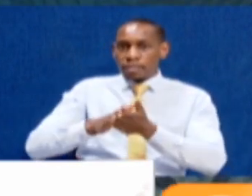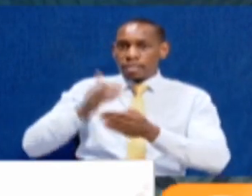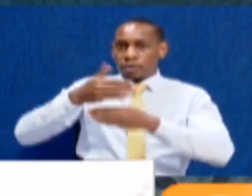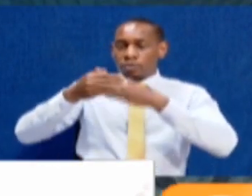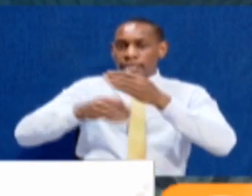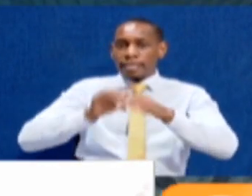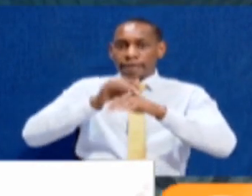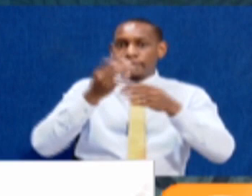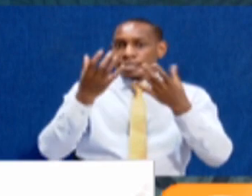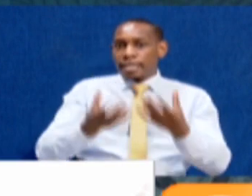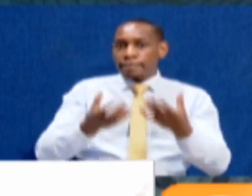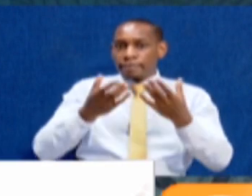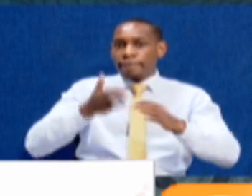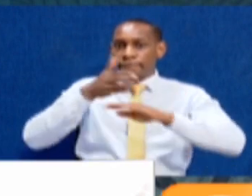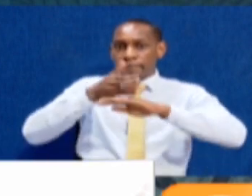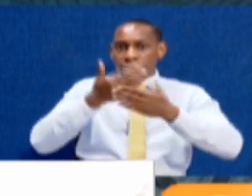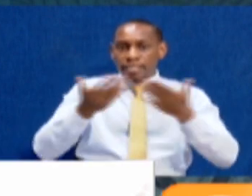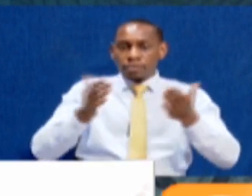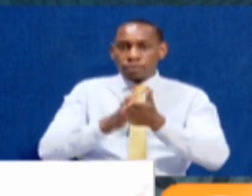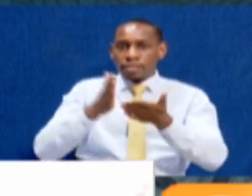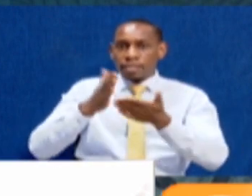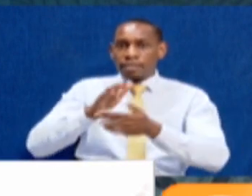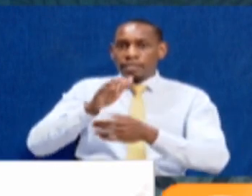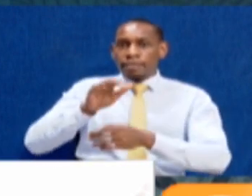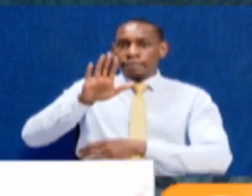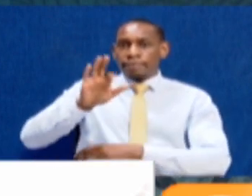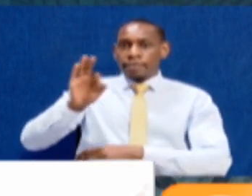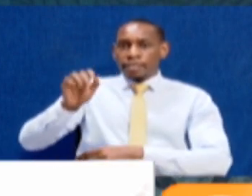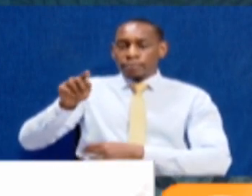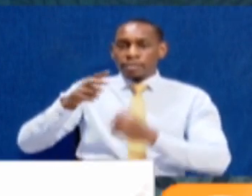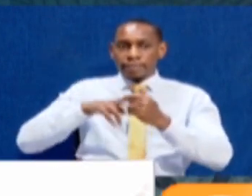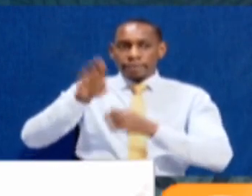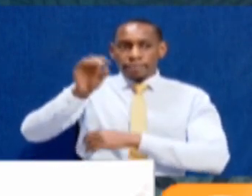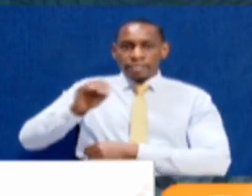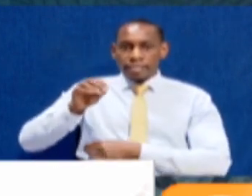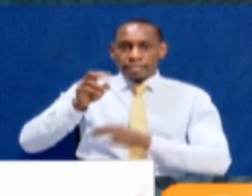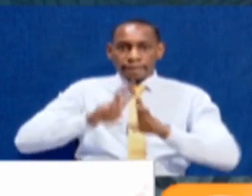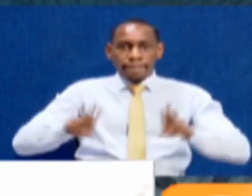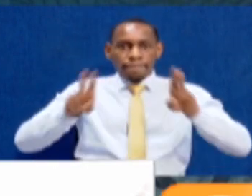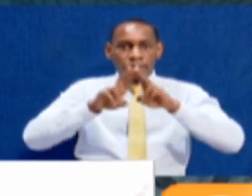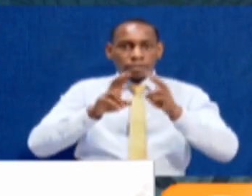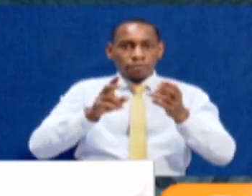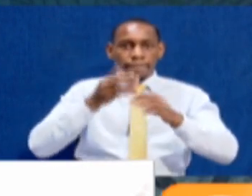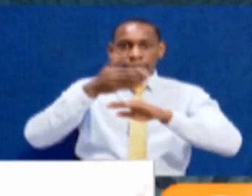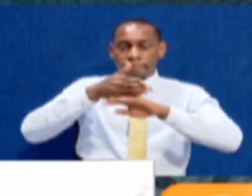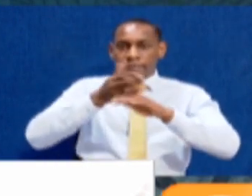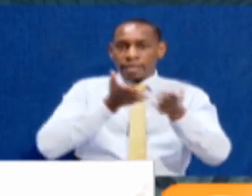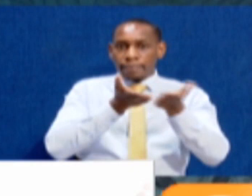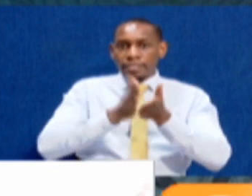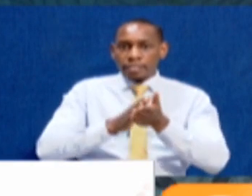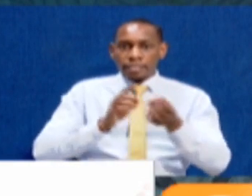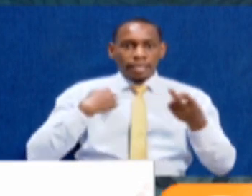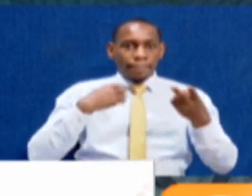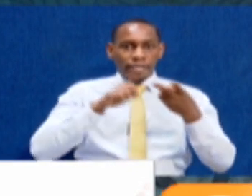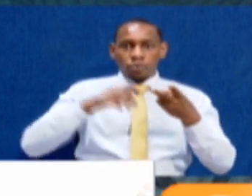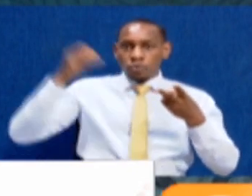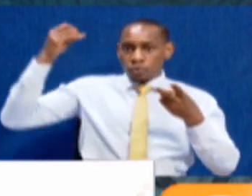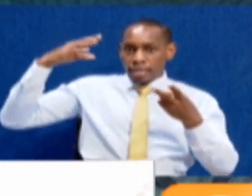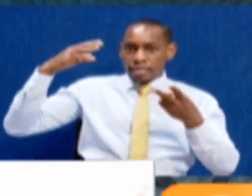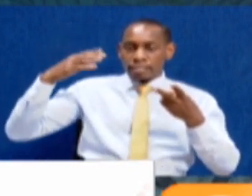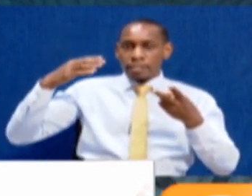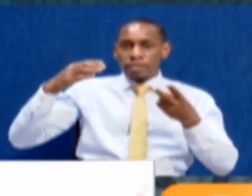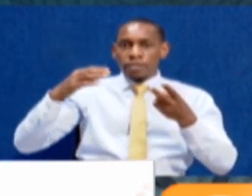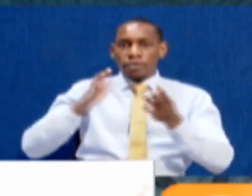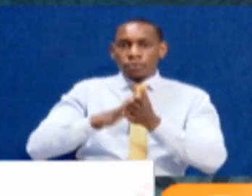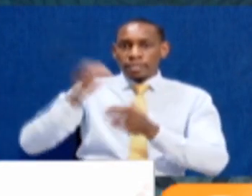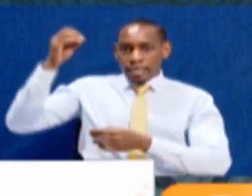was heavily affected by counterfeiting with a share of 23.37% in value of total illicit trade, followed by energy,